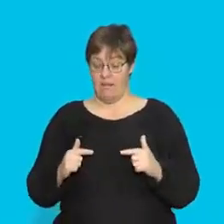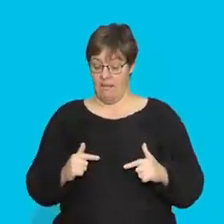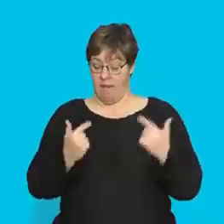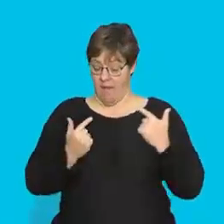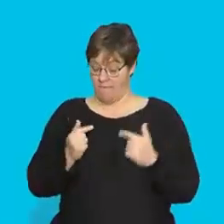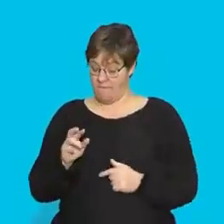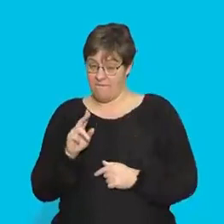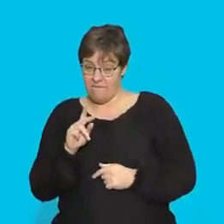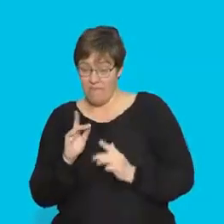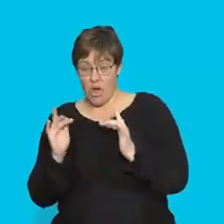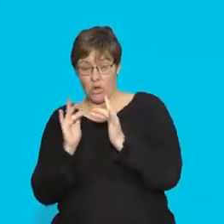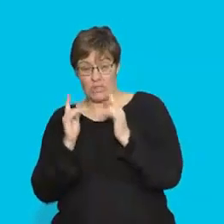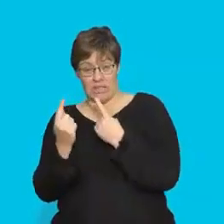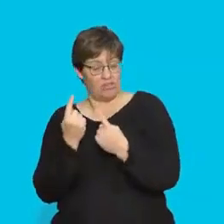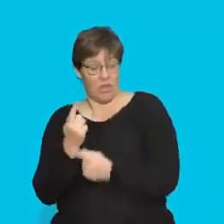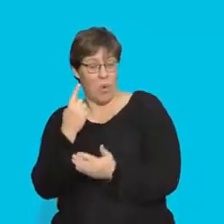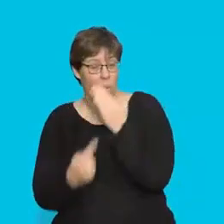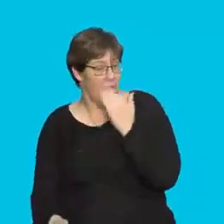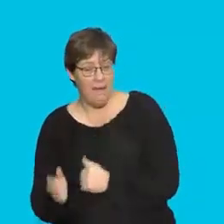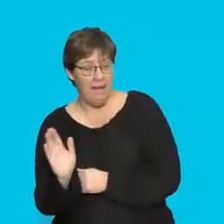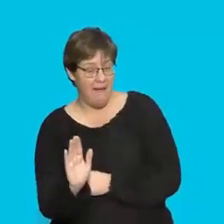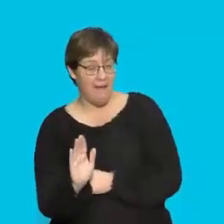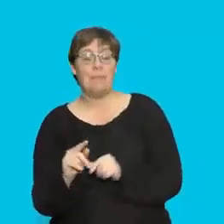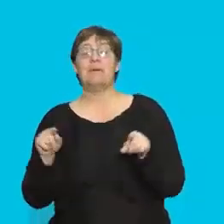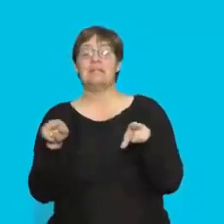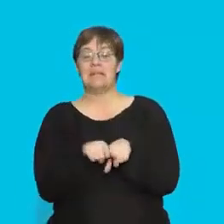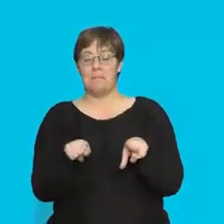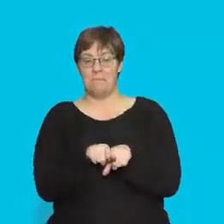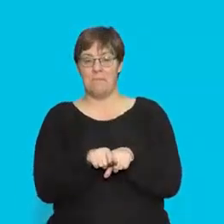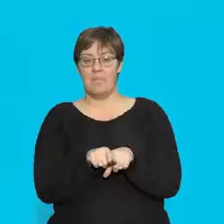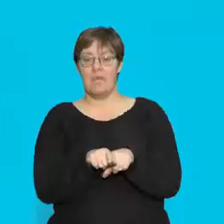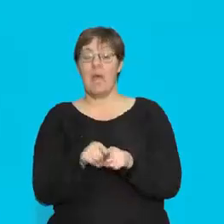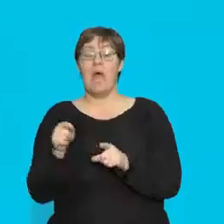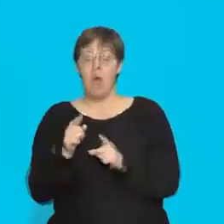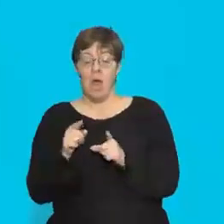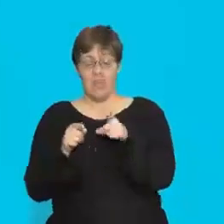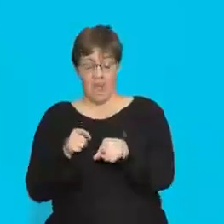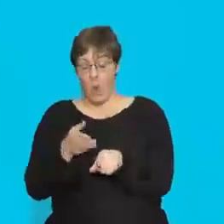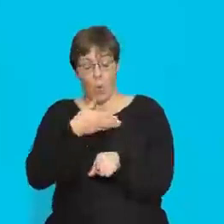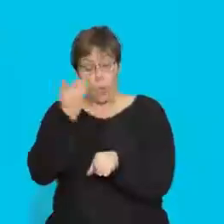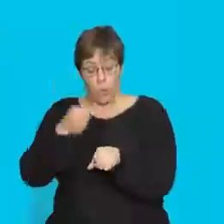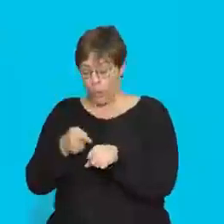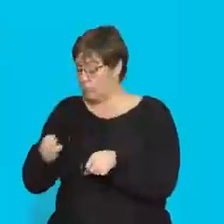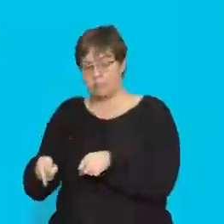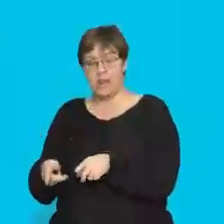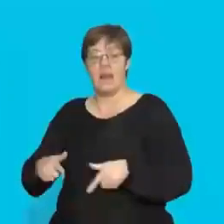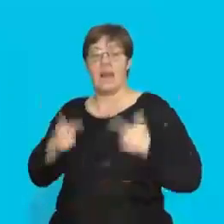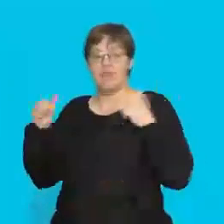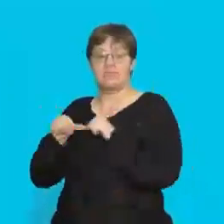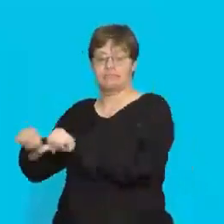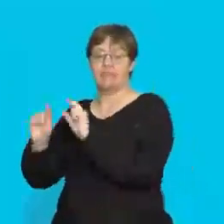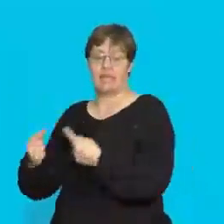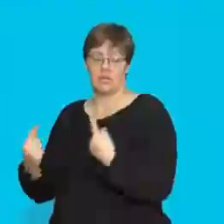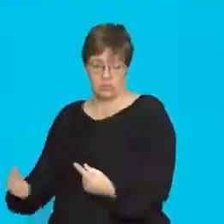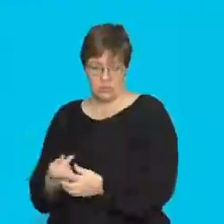only living in close contact with each other, but sometimes they can't live without each